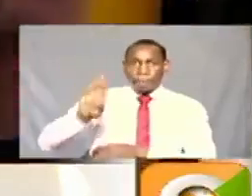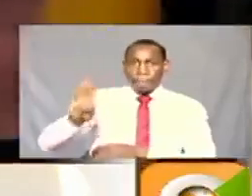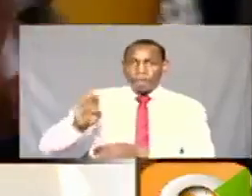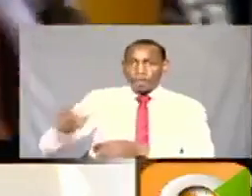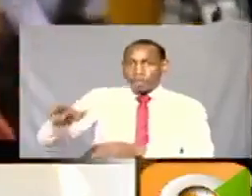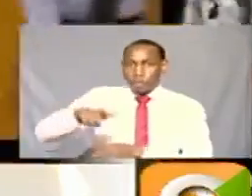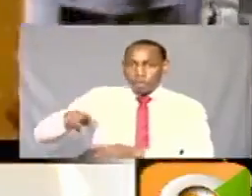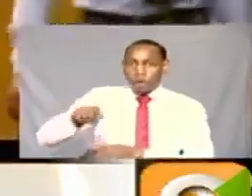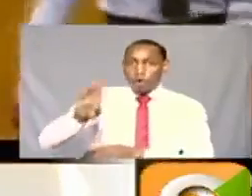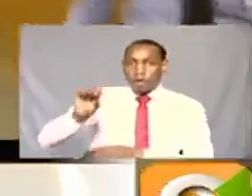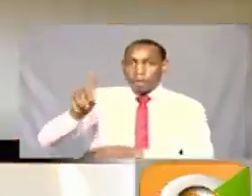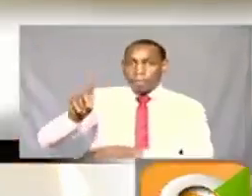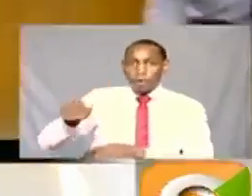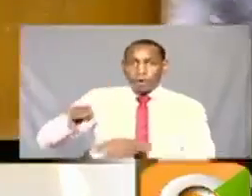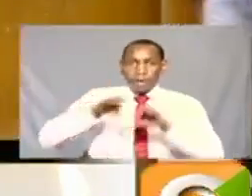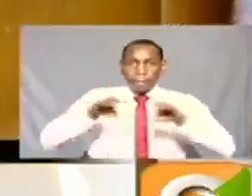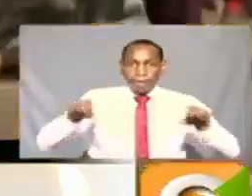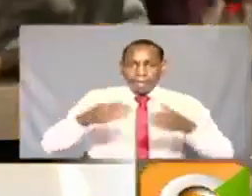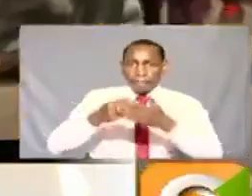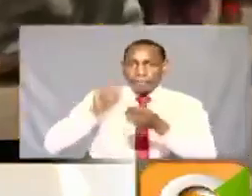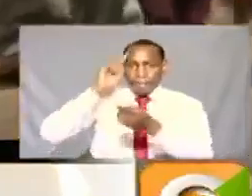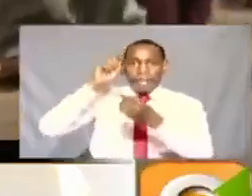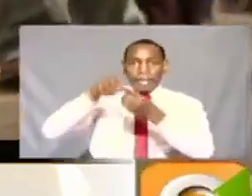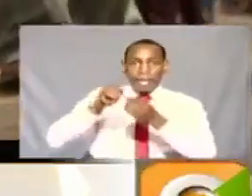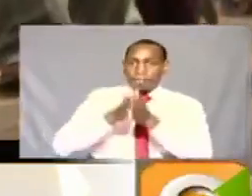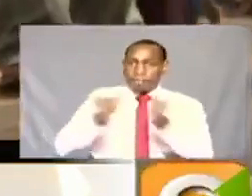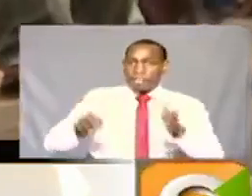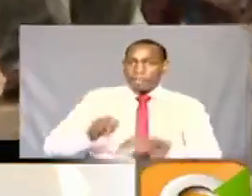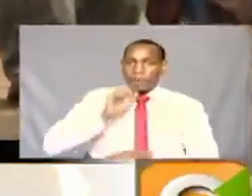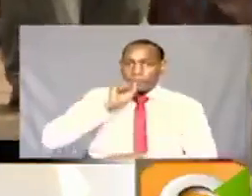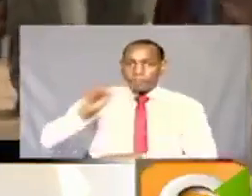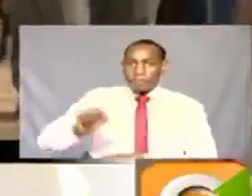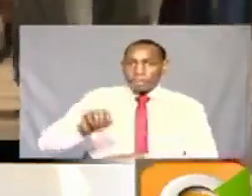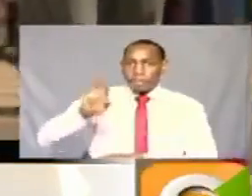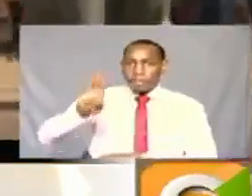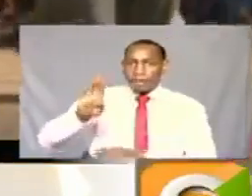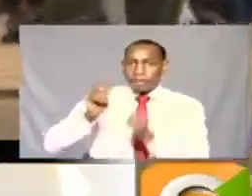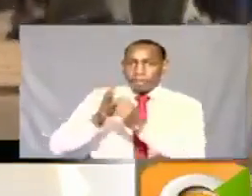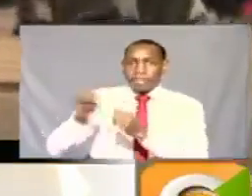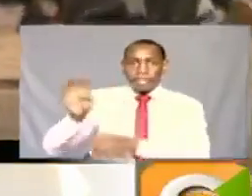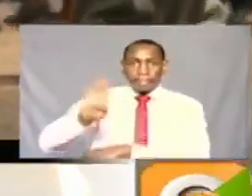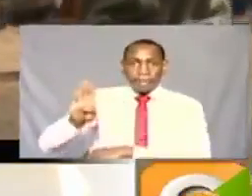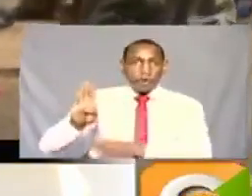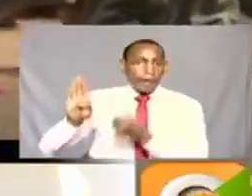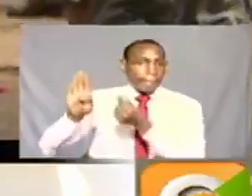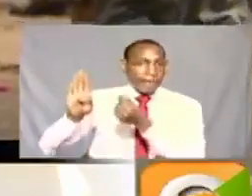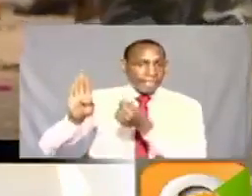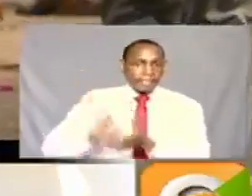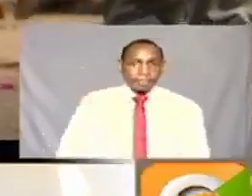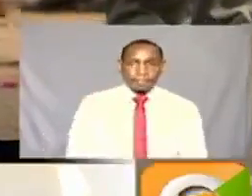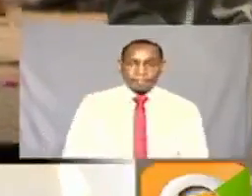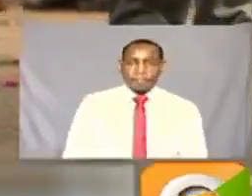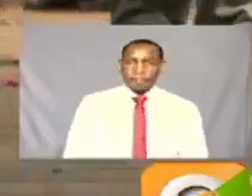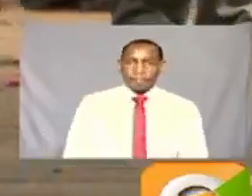domestic bond market out of a gross target of 514 billion shillings.